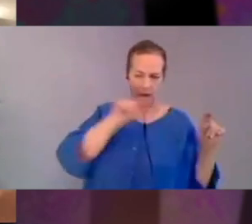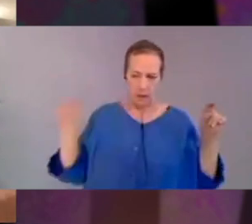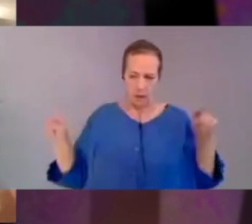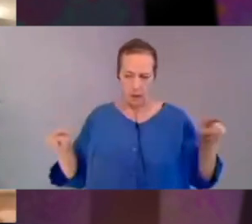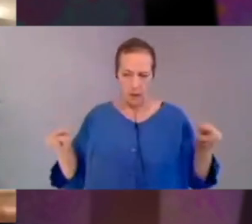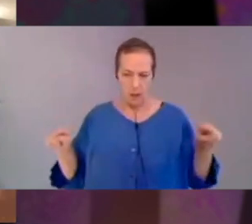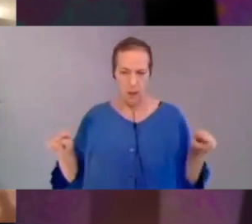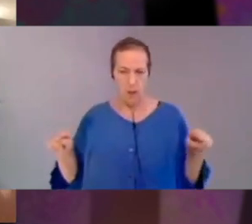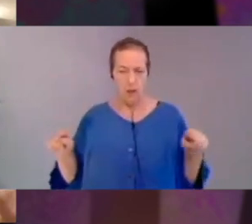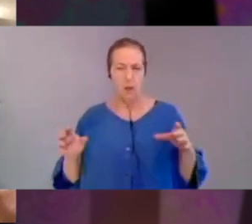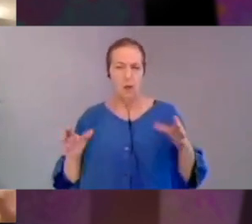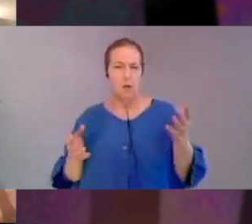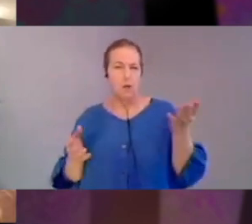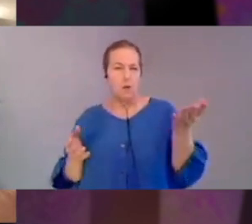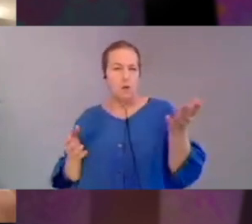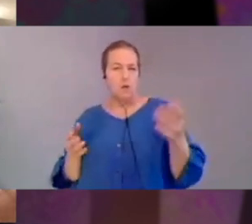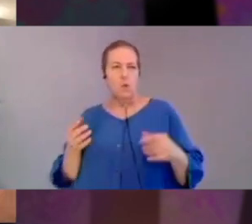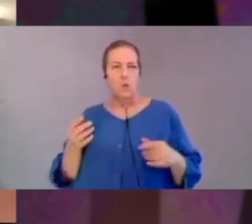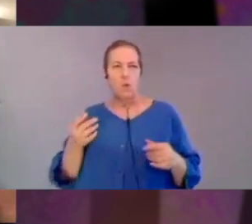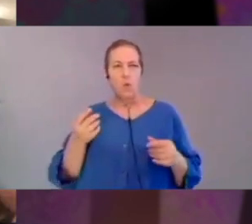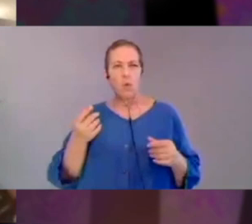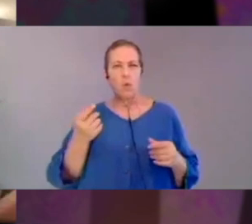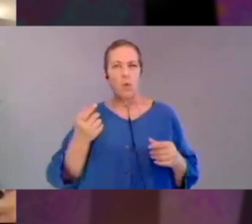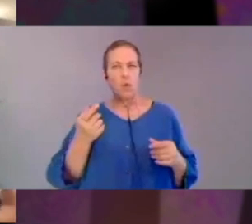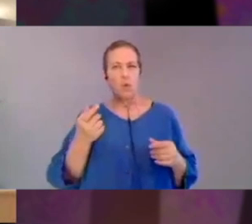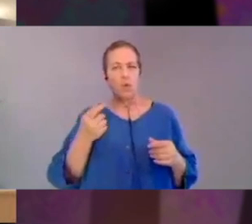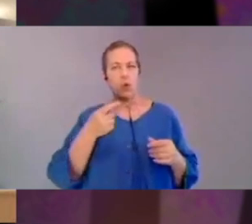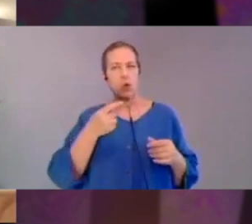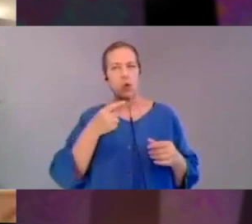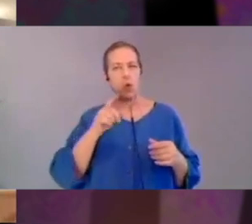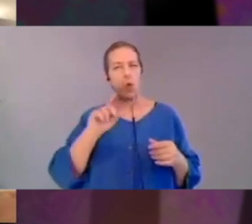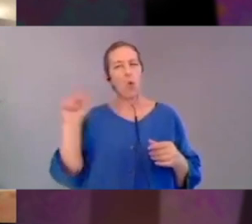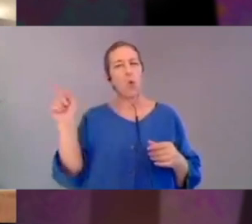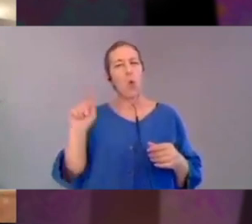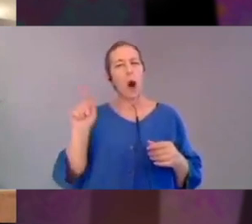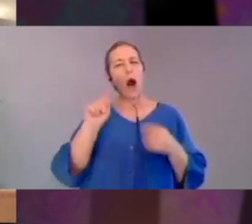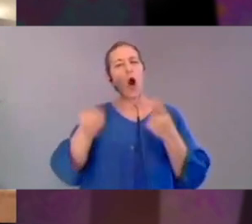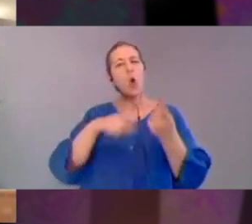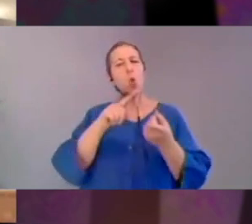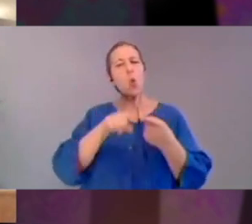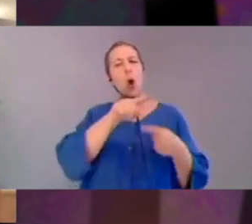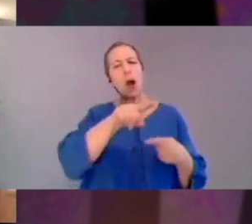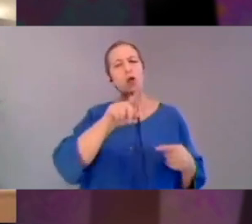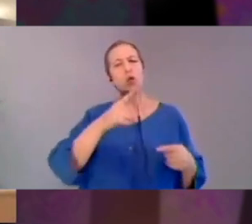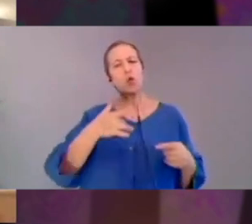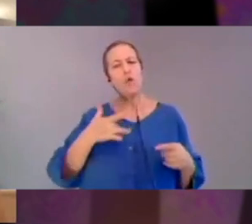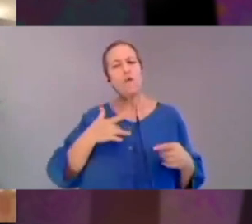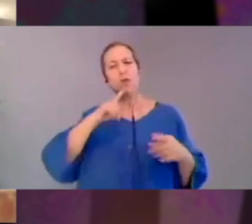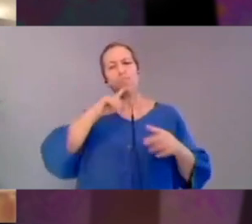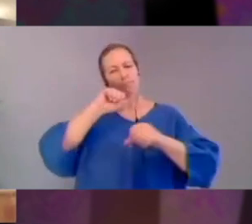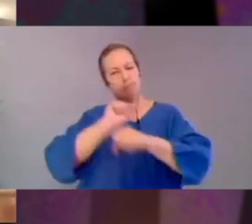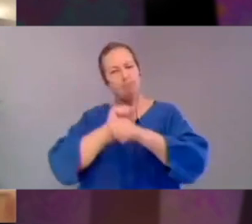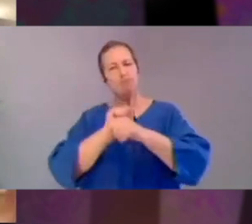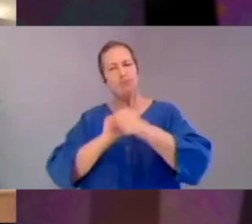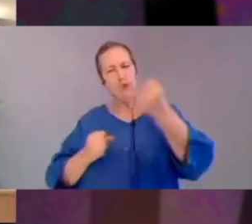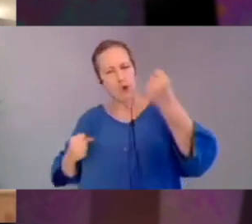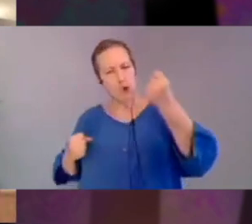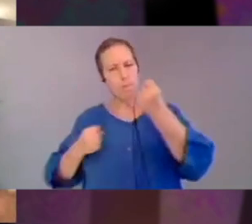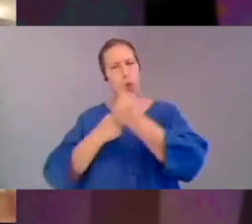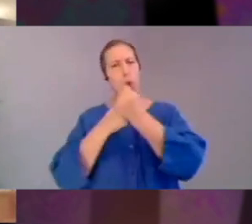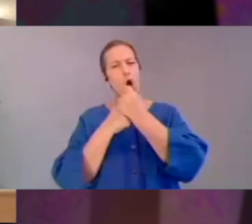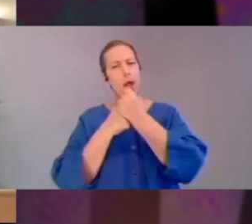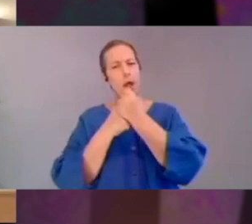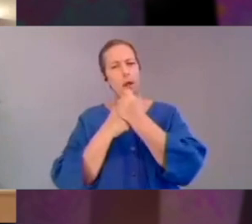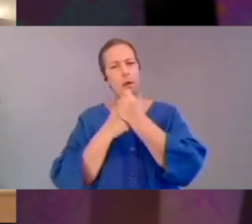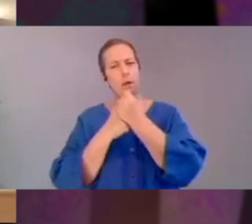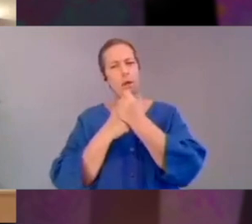what are some moments where you felt really supported by folks or an institution, folks in an